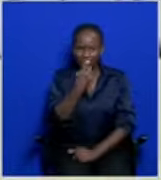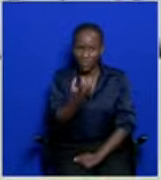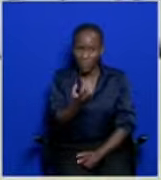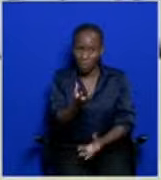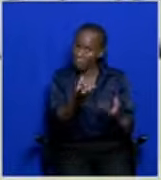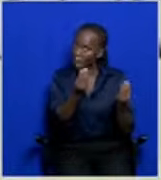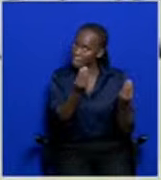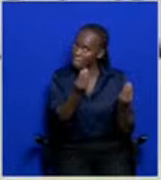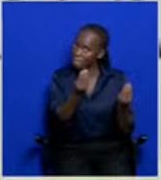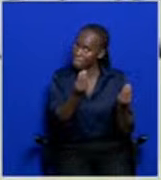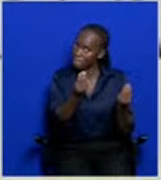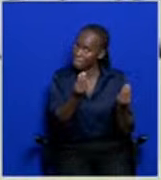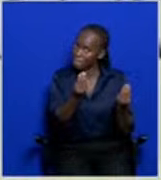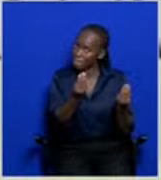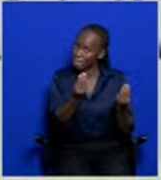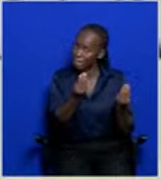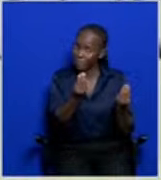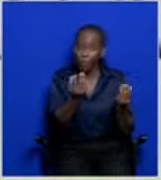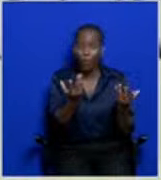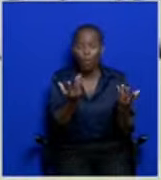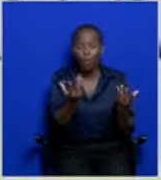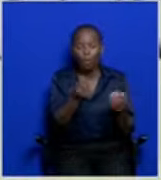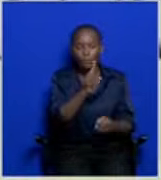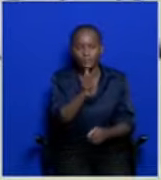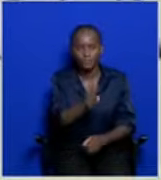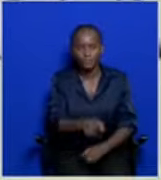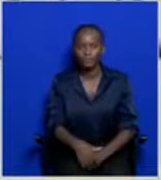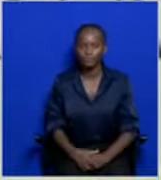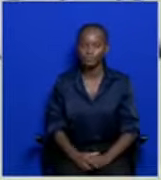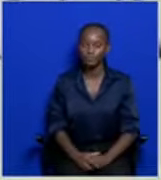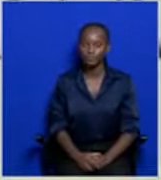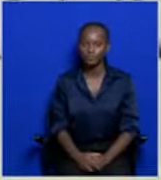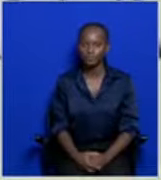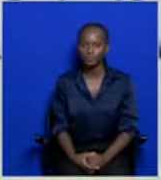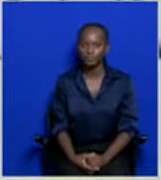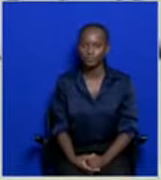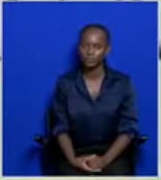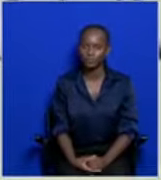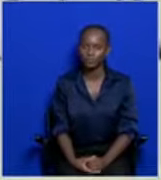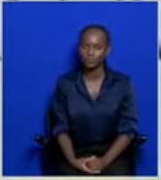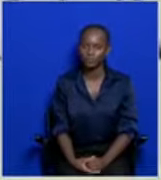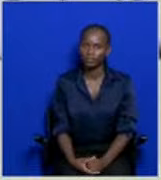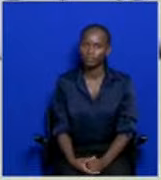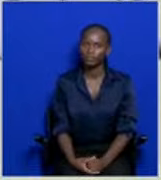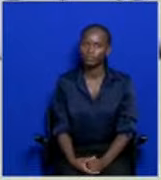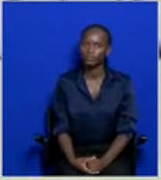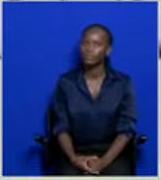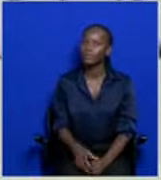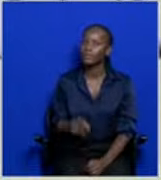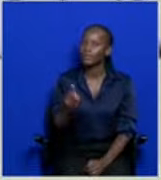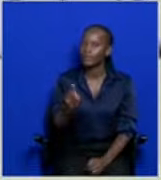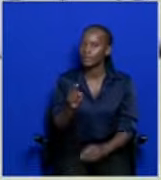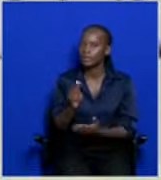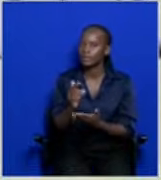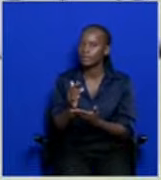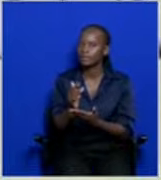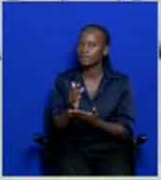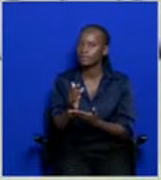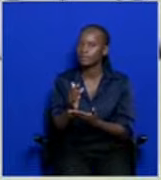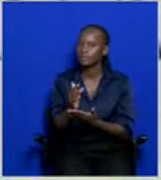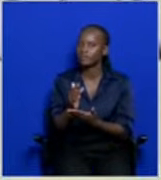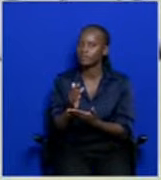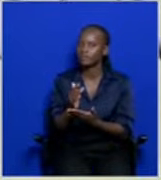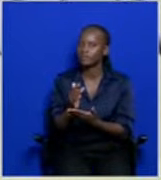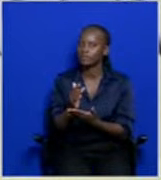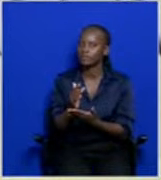The part of it, small part of it, as we progress, we